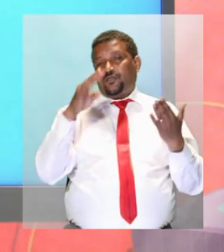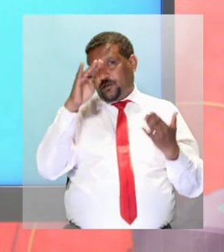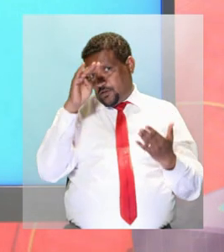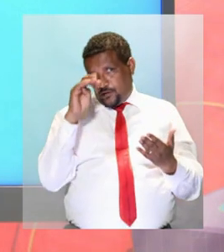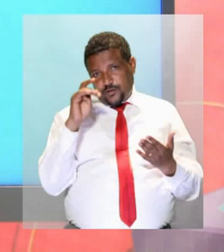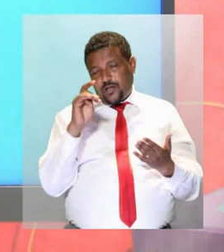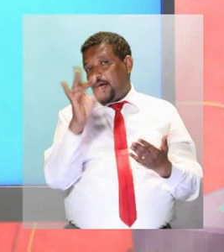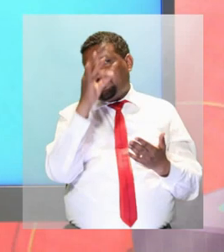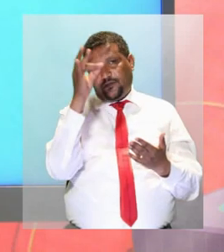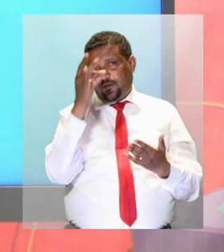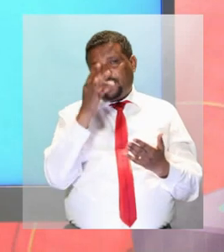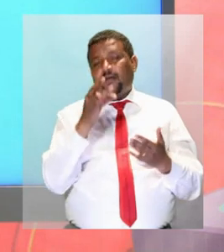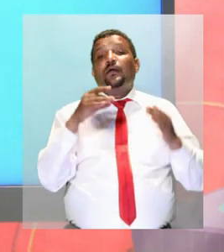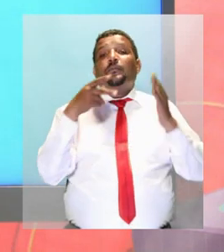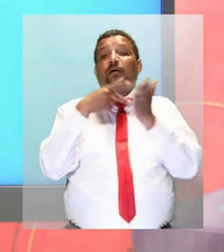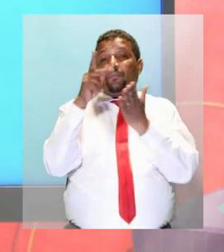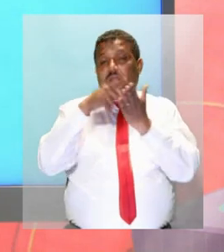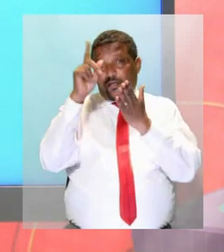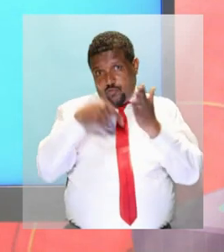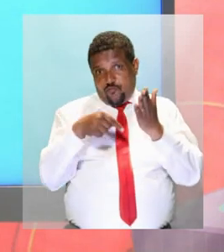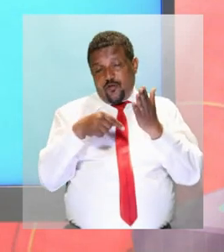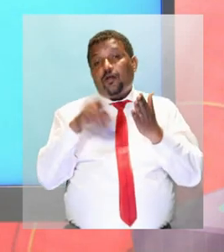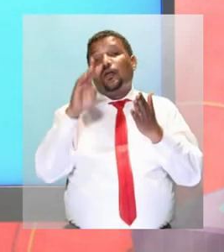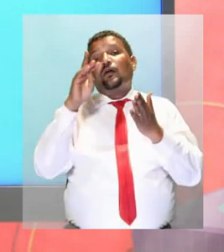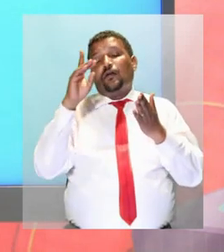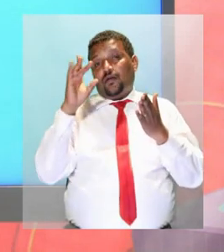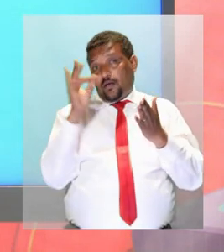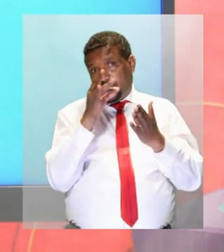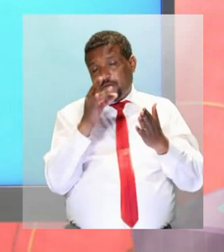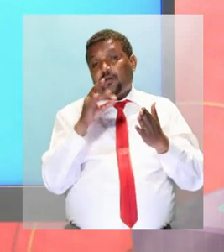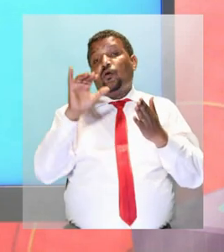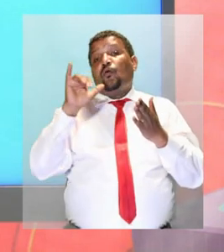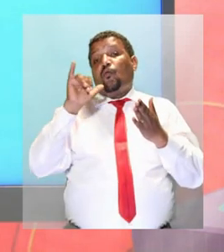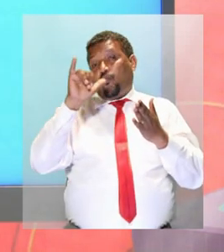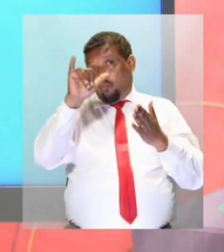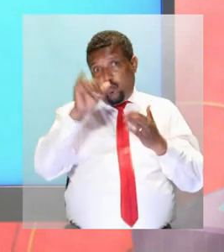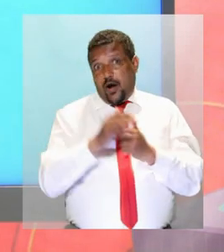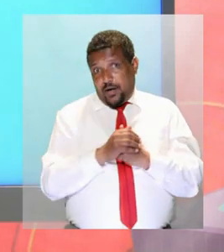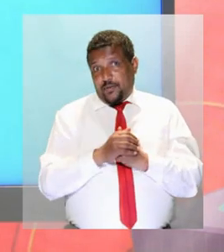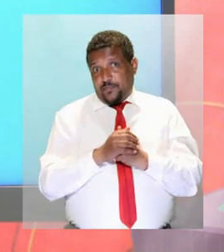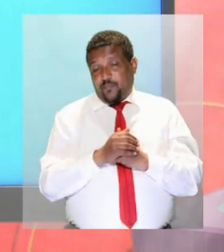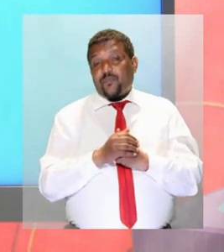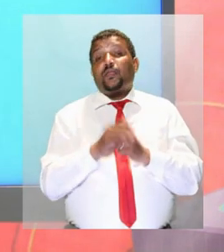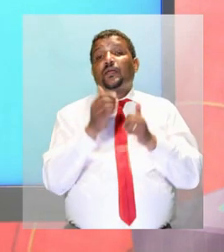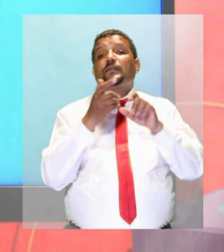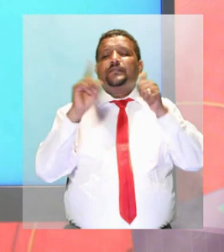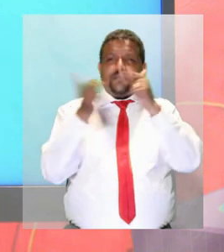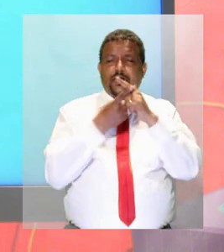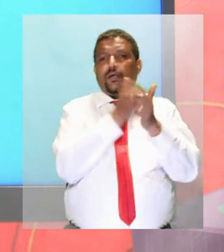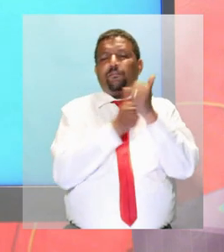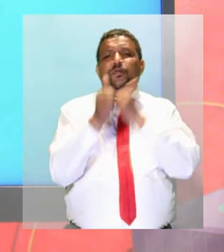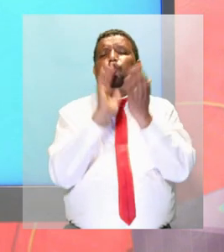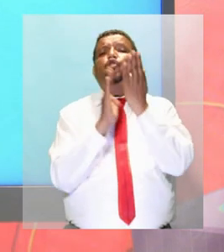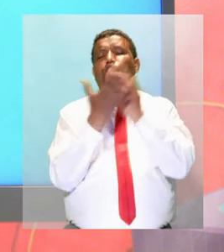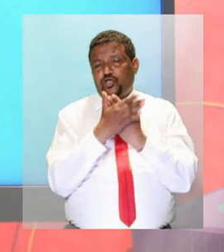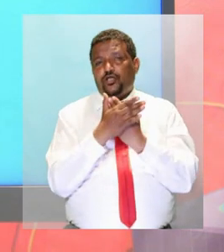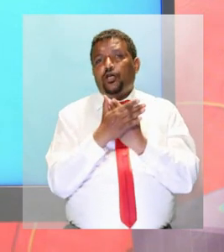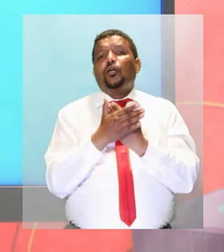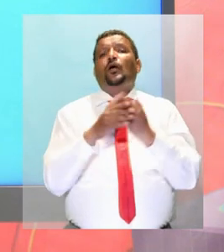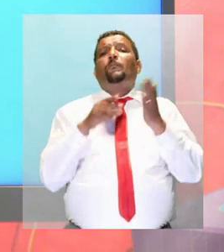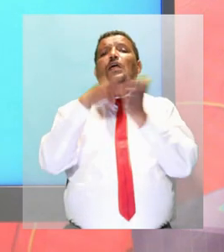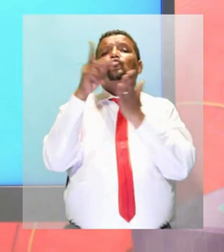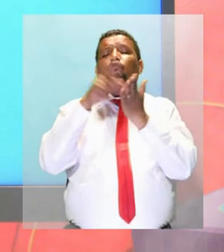of X is equal to the marginal utility of commodity Y per price of Y. The second precondition is the price of commodity X